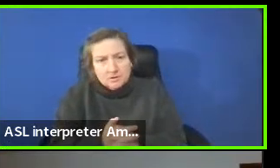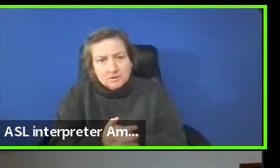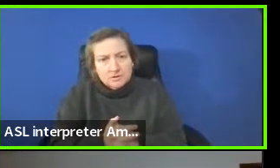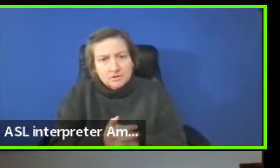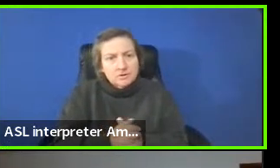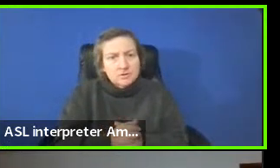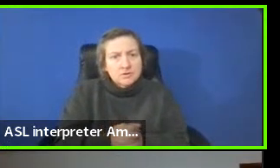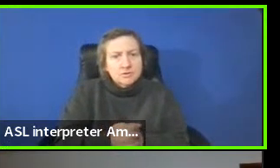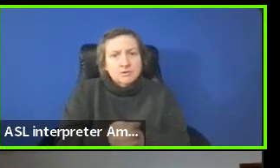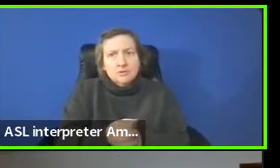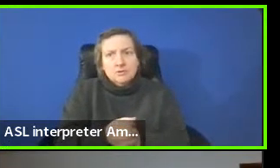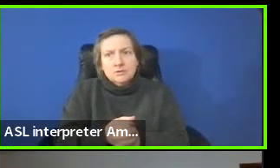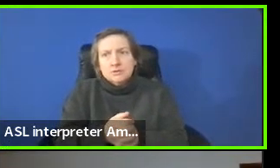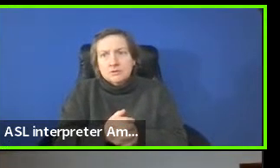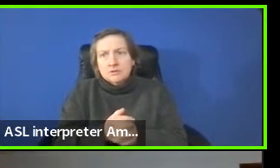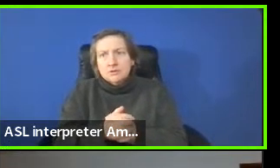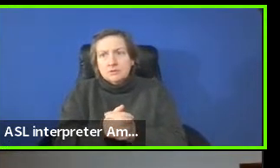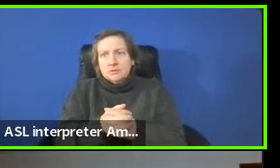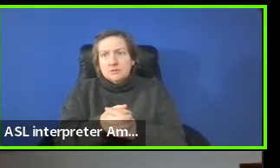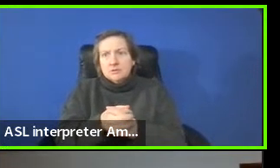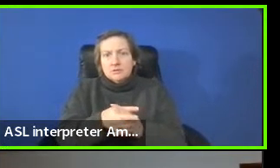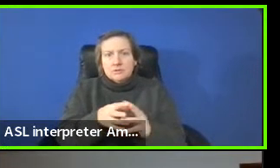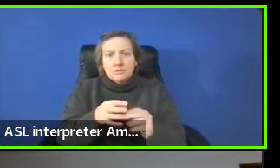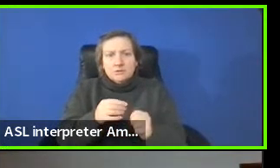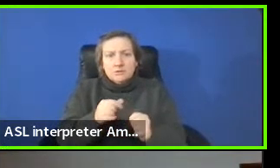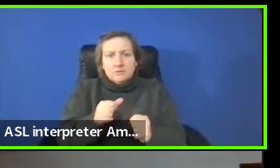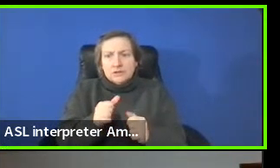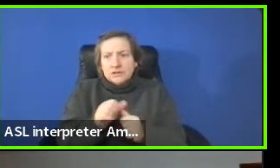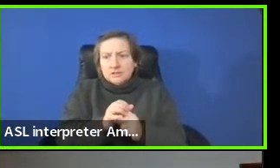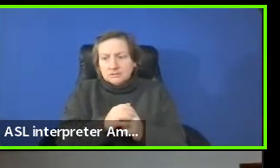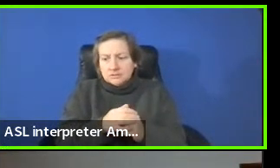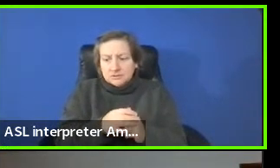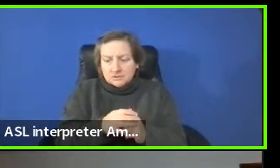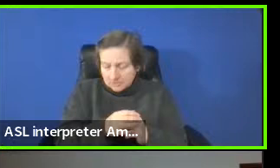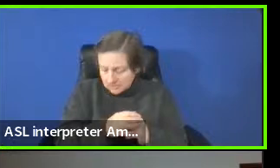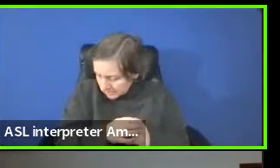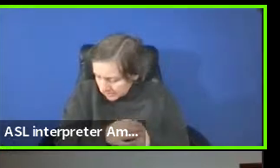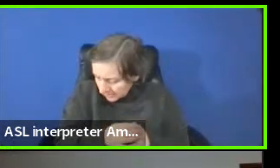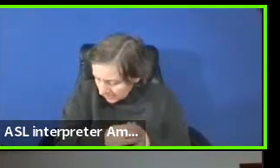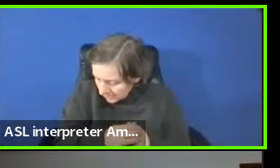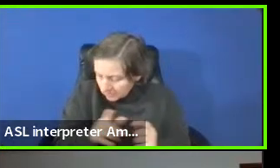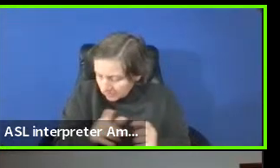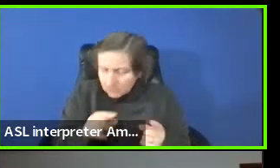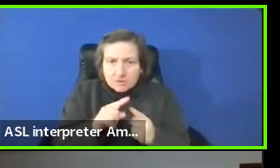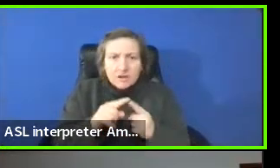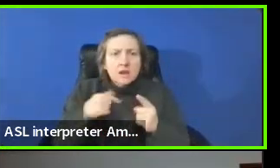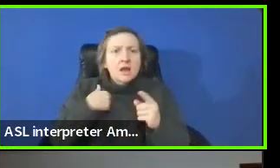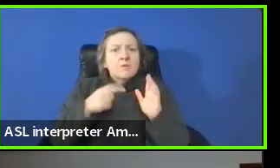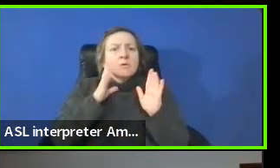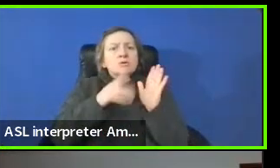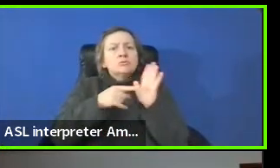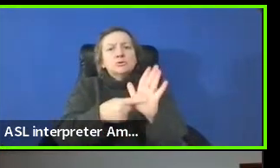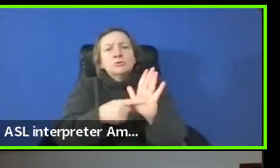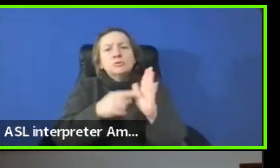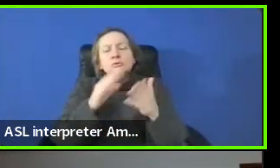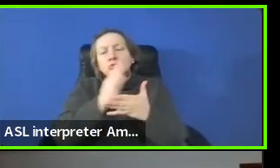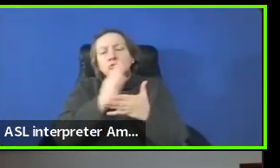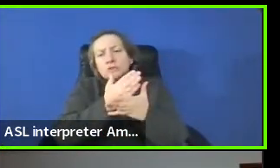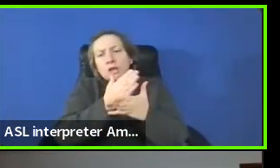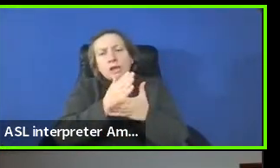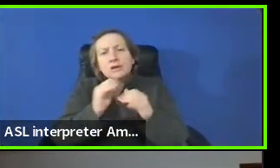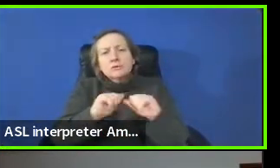the detailed conversation, I'm going to ask Kayla to share the screen and talk briefly